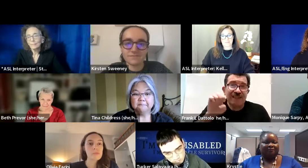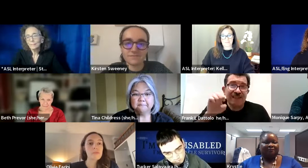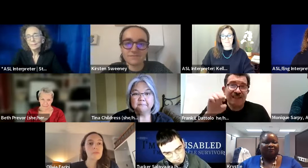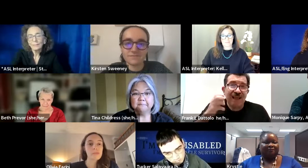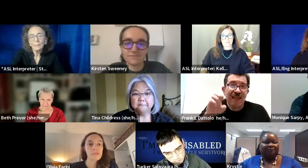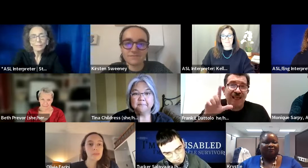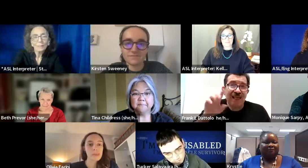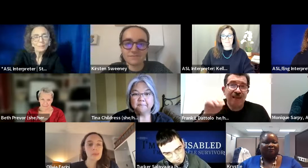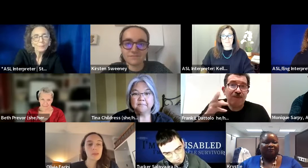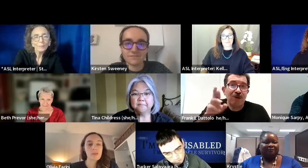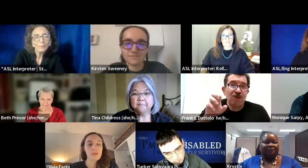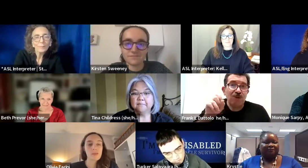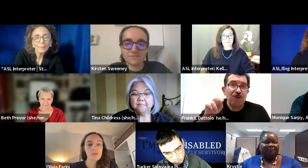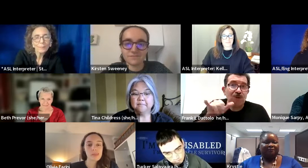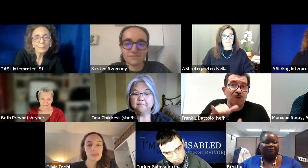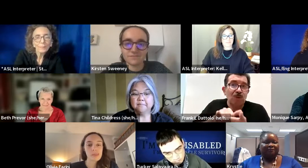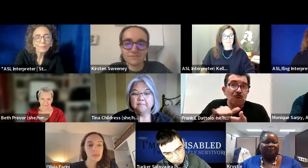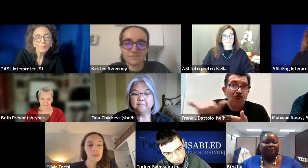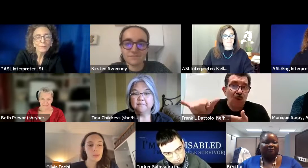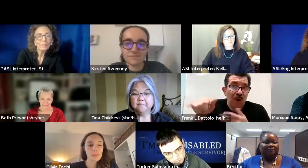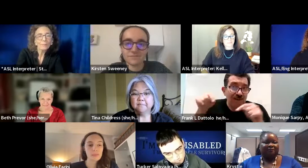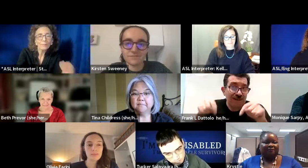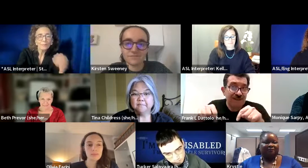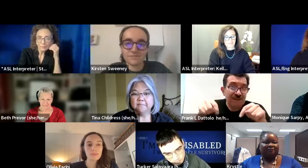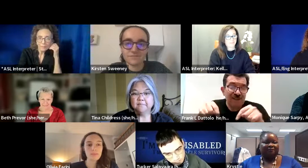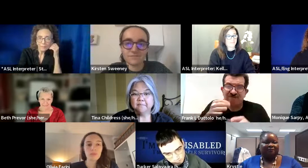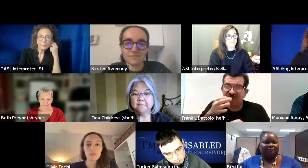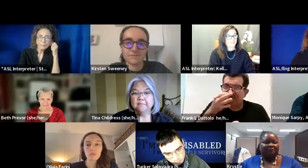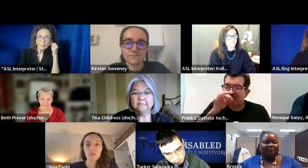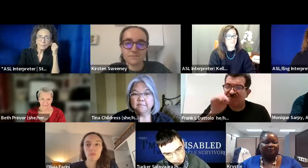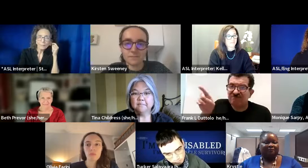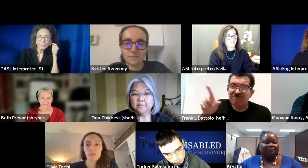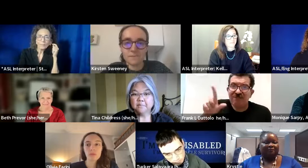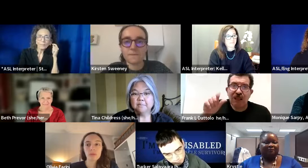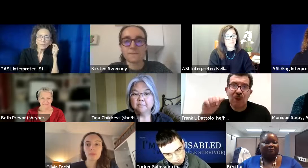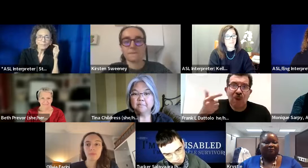York. Specifically, East Elmhurst, Queens, New York.